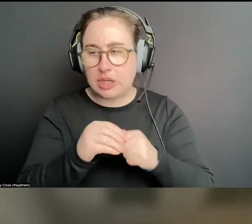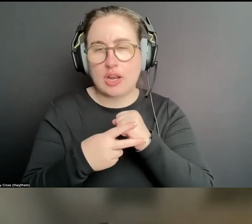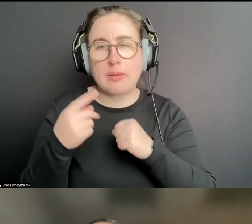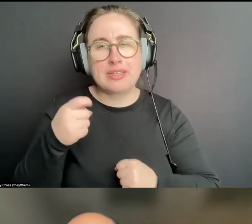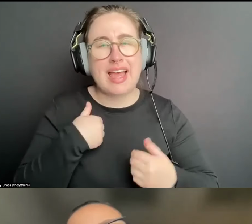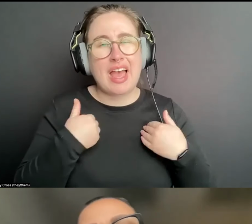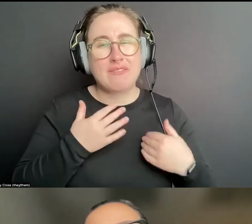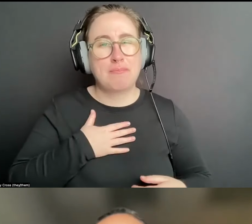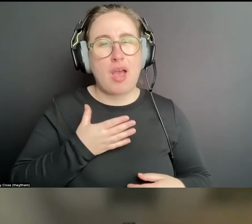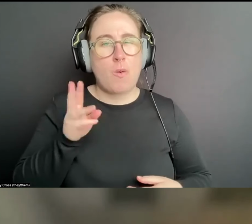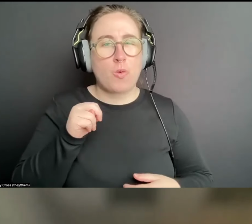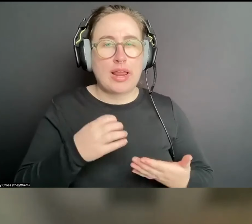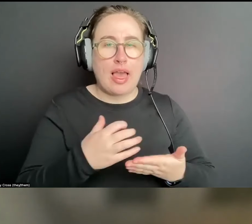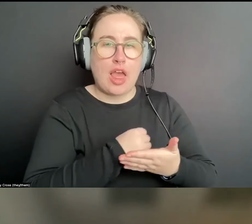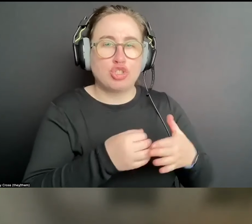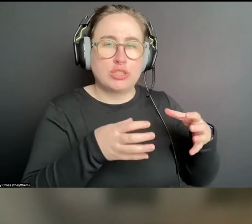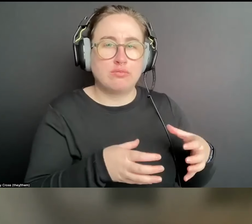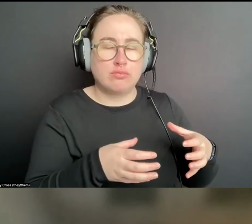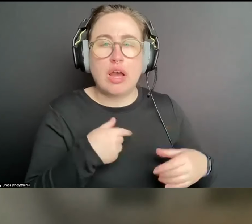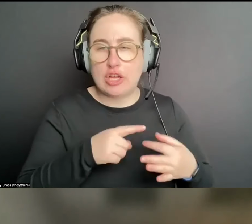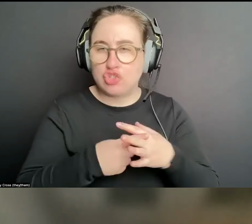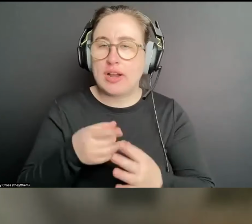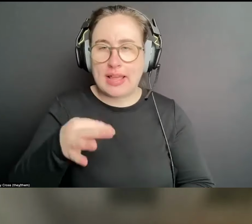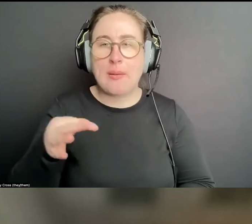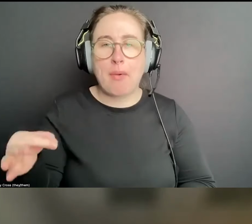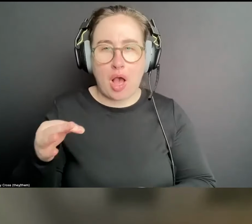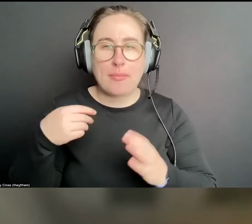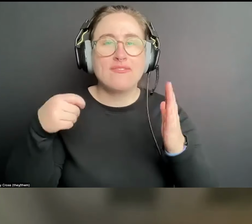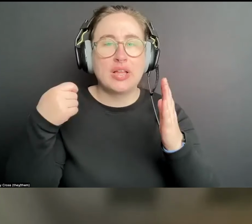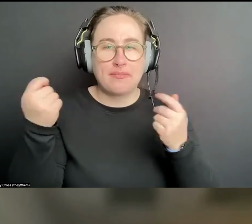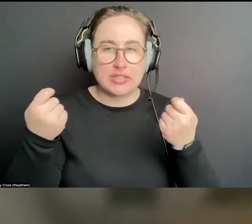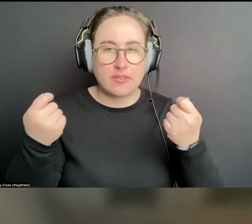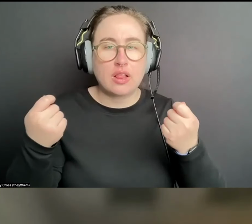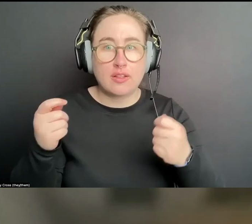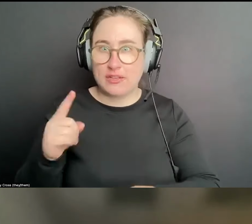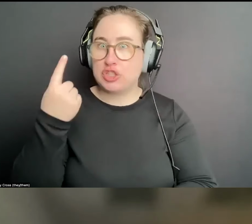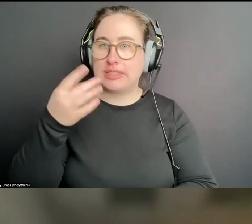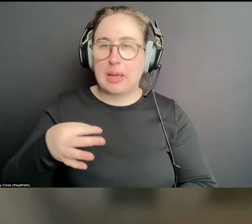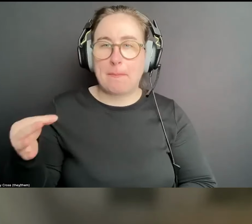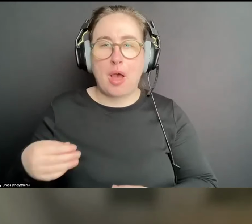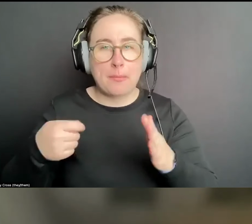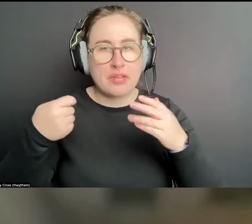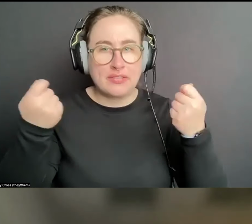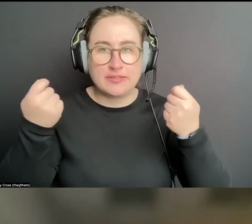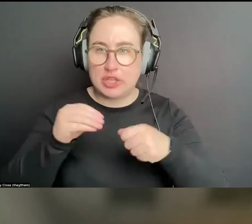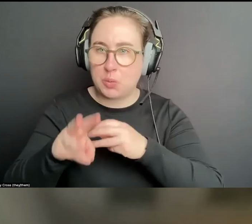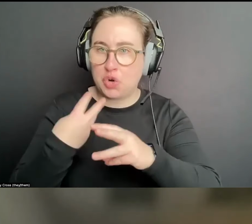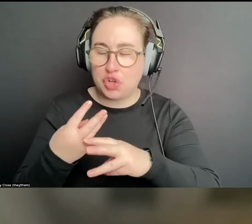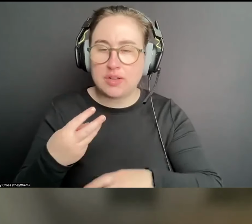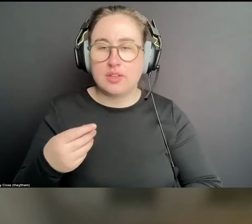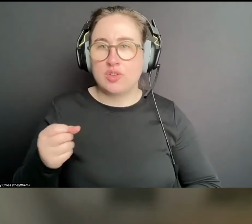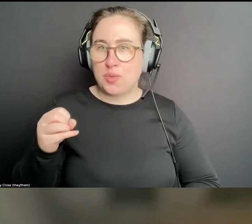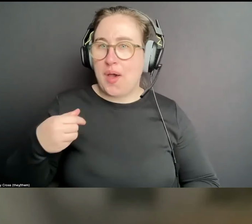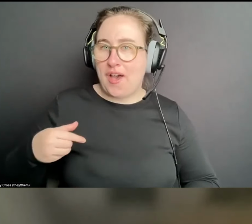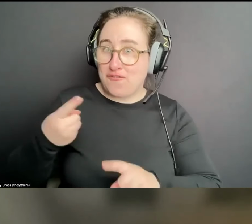own collection. I had started a hip hop film festival, the first hip hop film festival in the world, and I